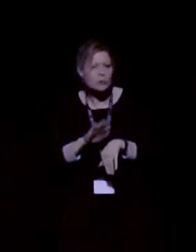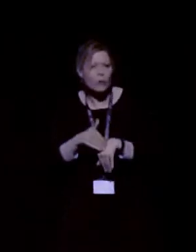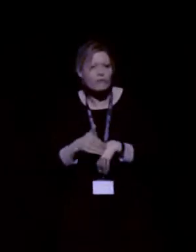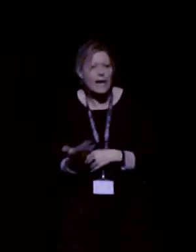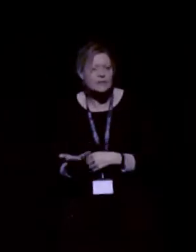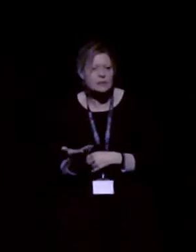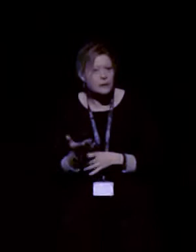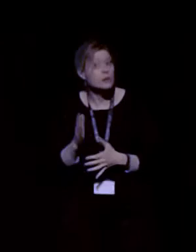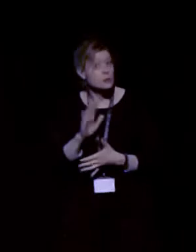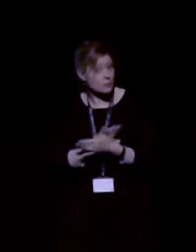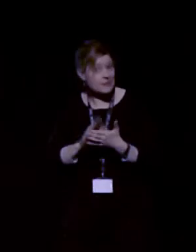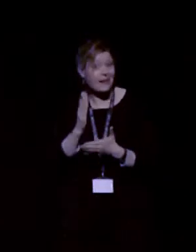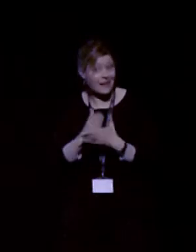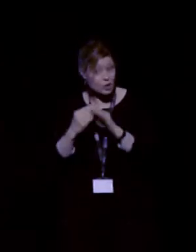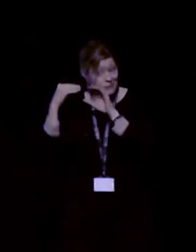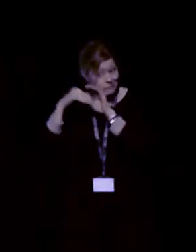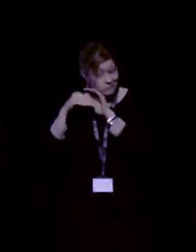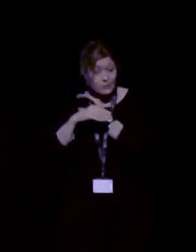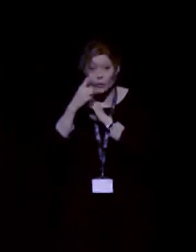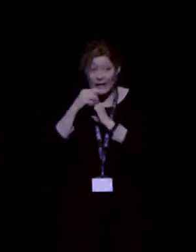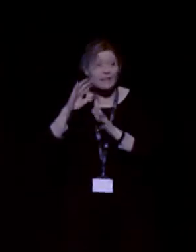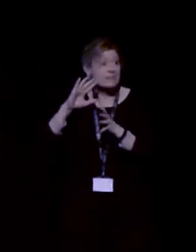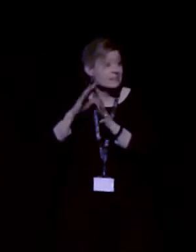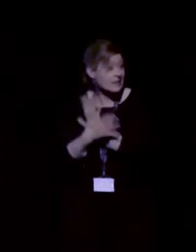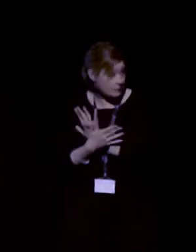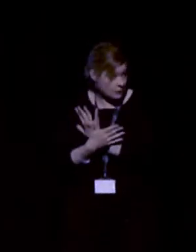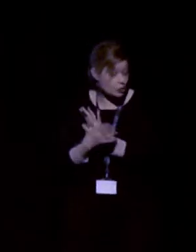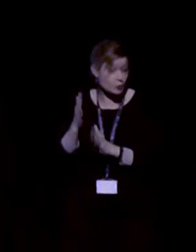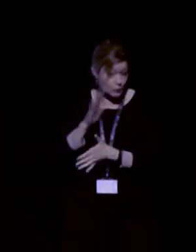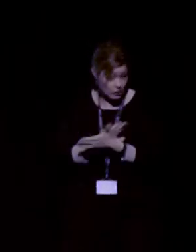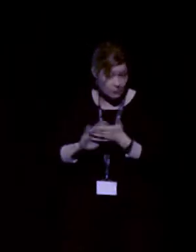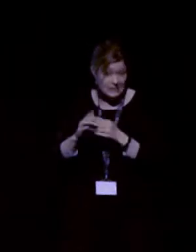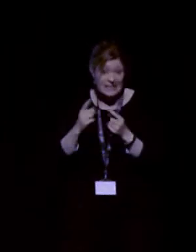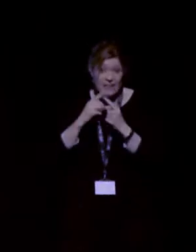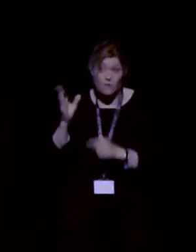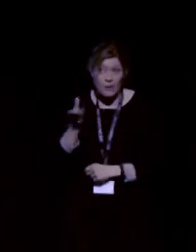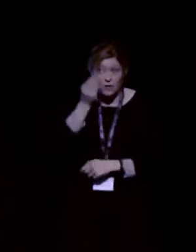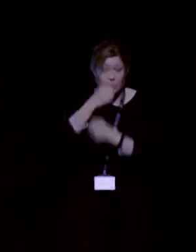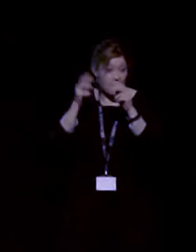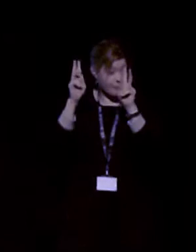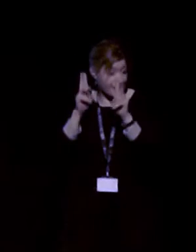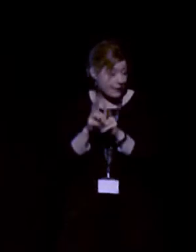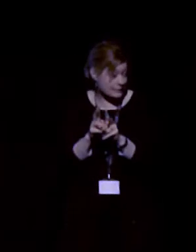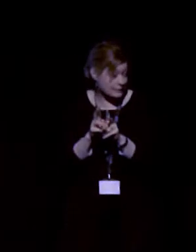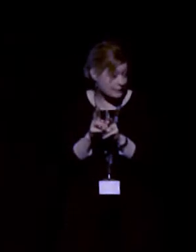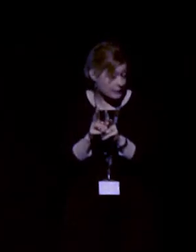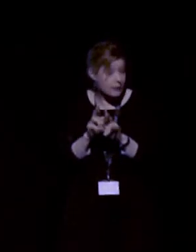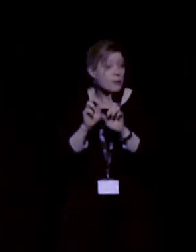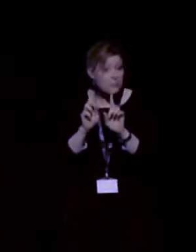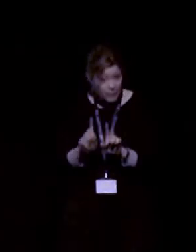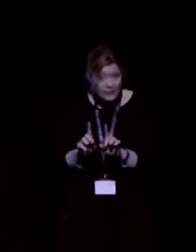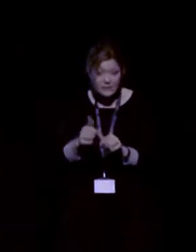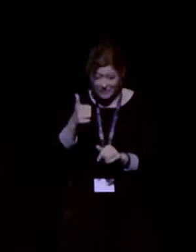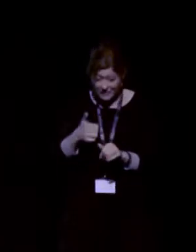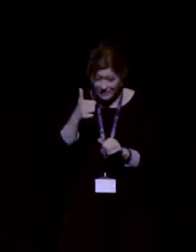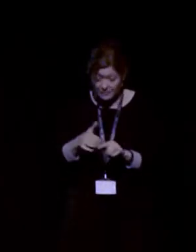have damage to these synapses, which reduces the information flowing up the auditory nerve without any